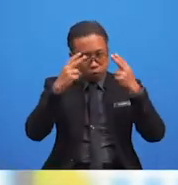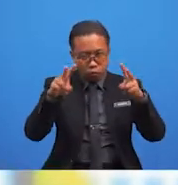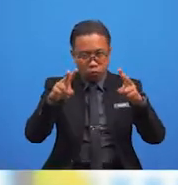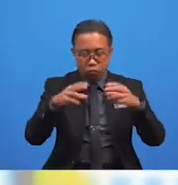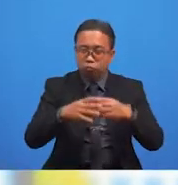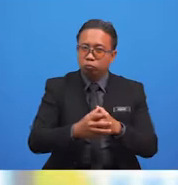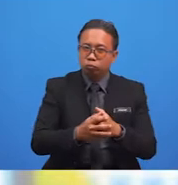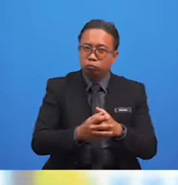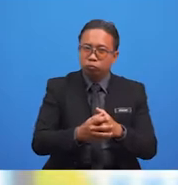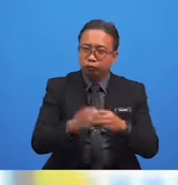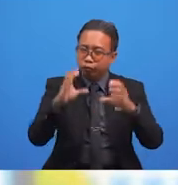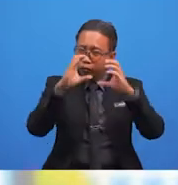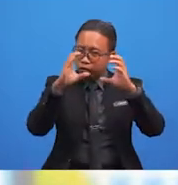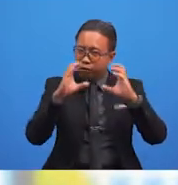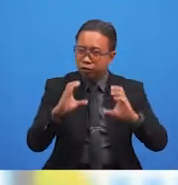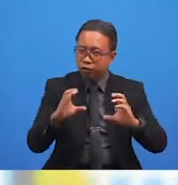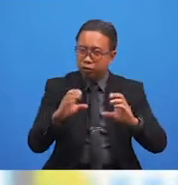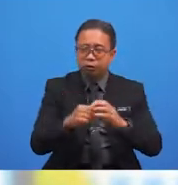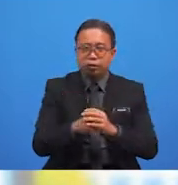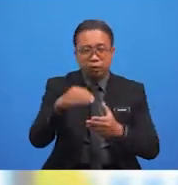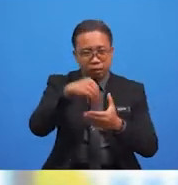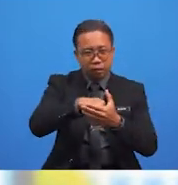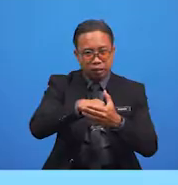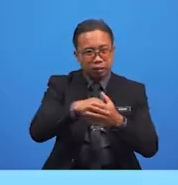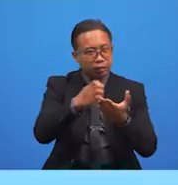to these phrases in the sample essay.